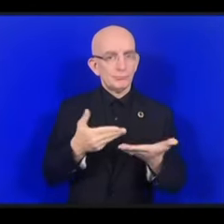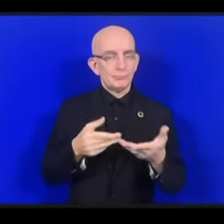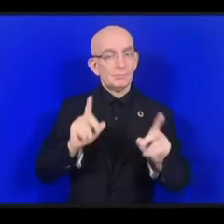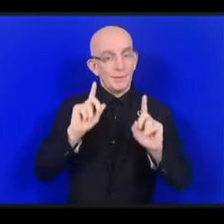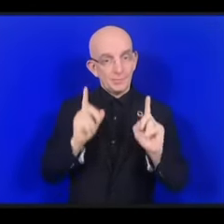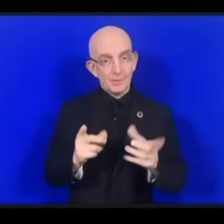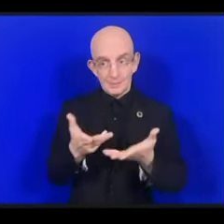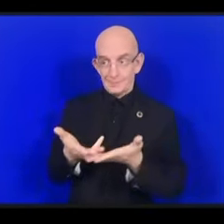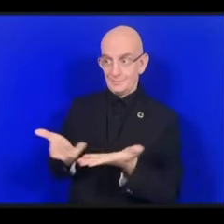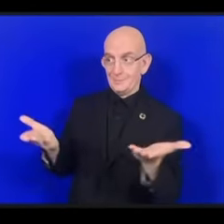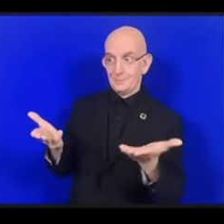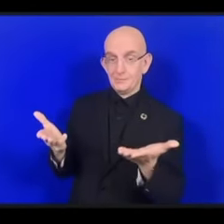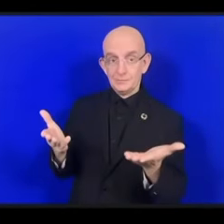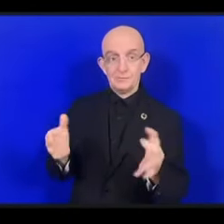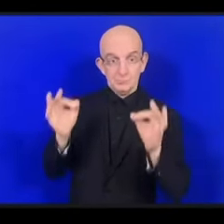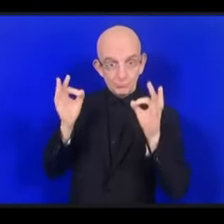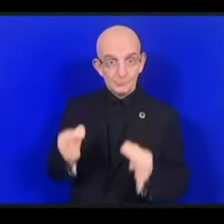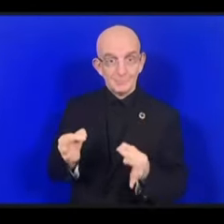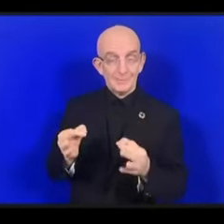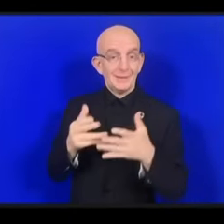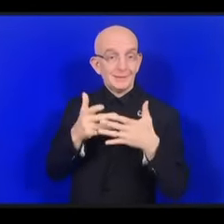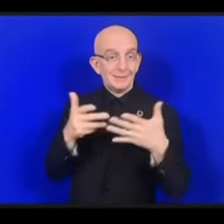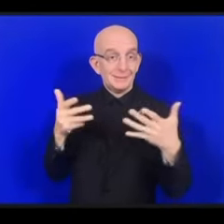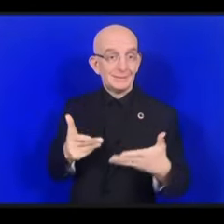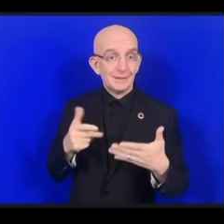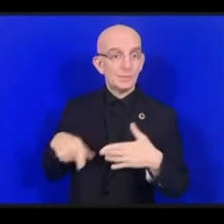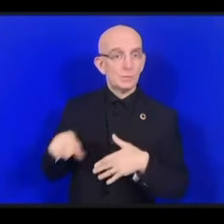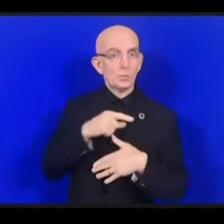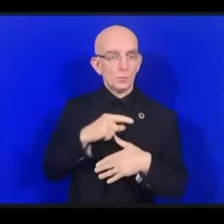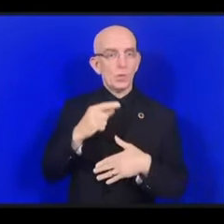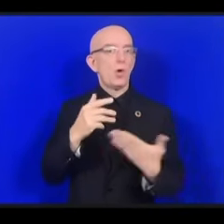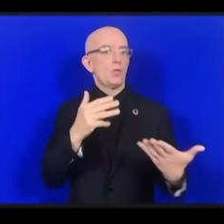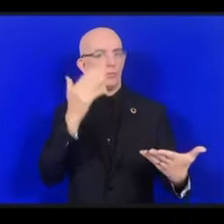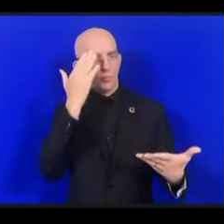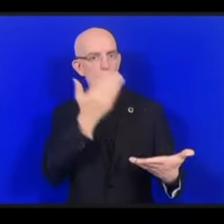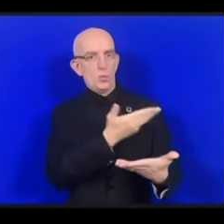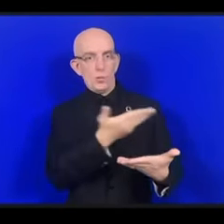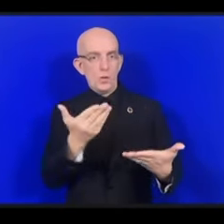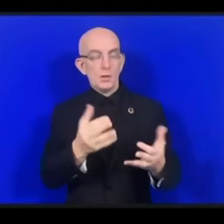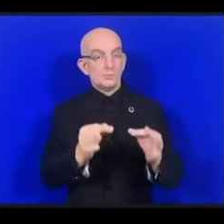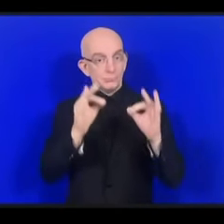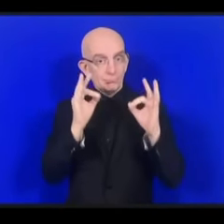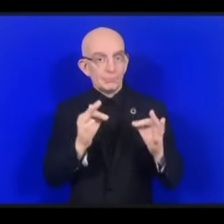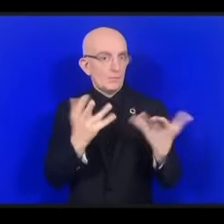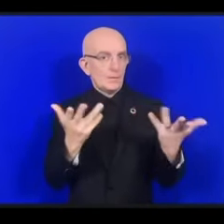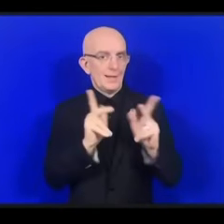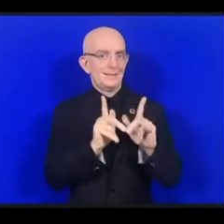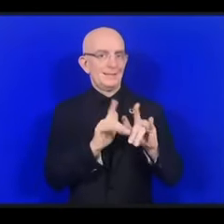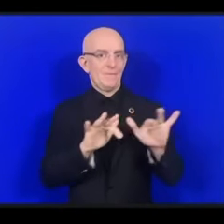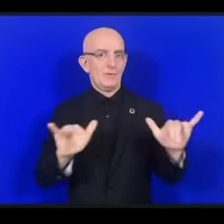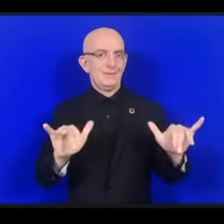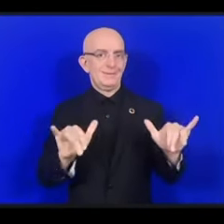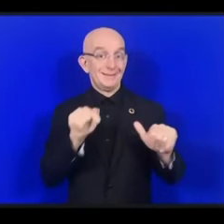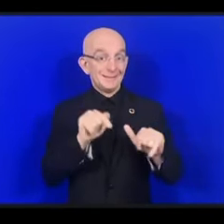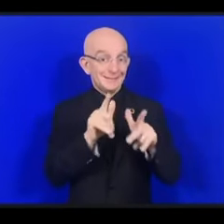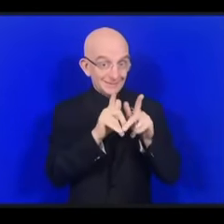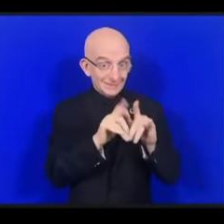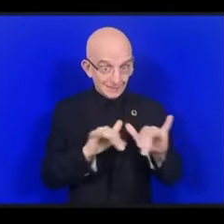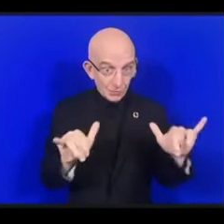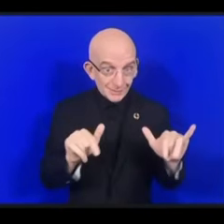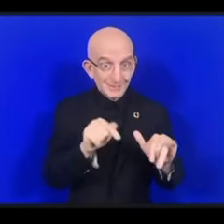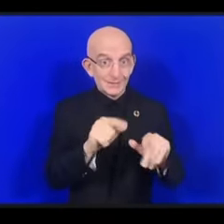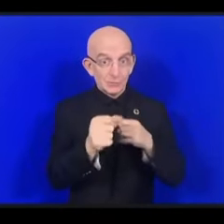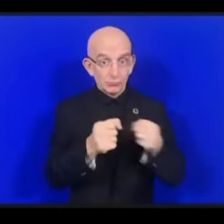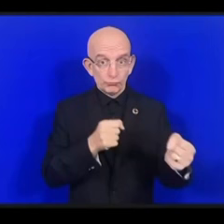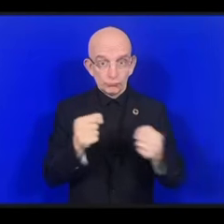more meaningful multi-stakeholderism, which needs more diversity of gender, race,